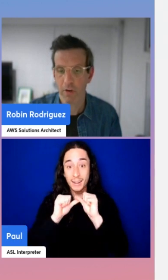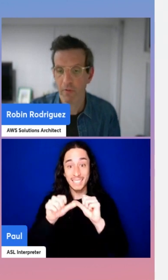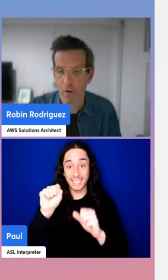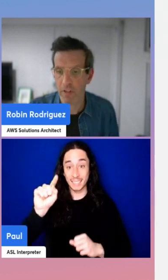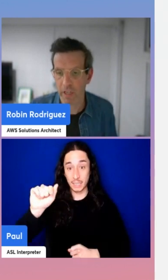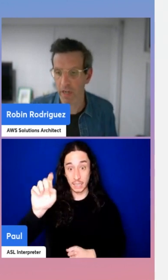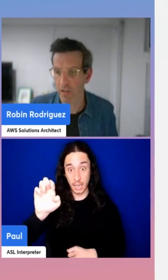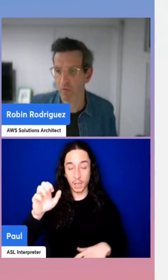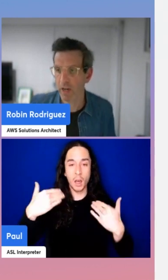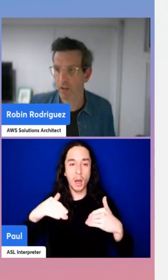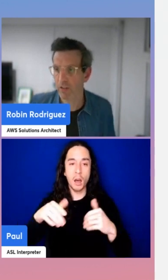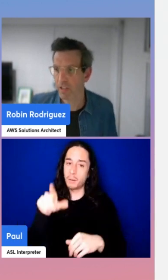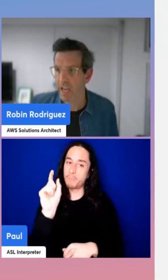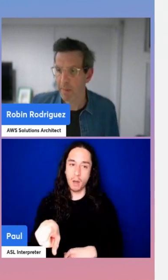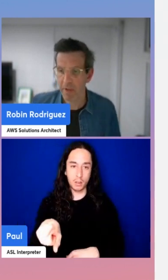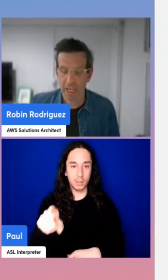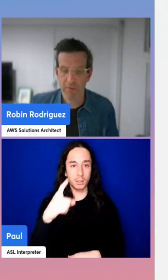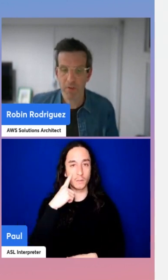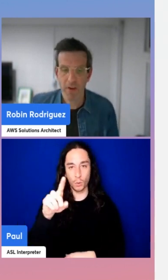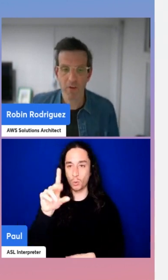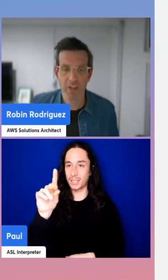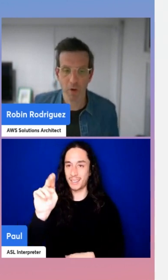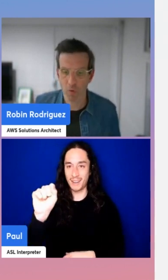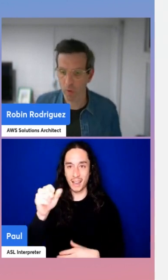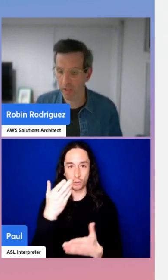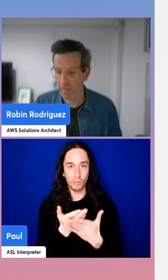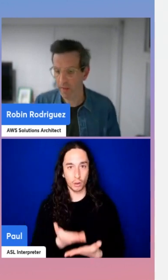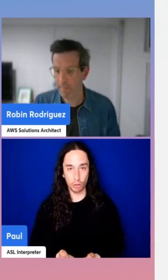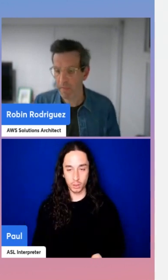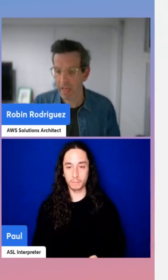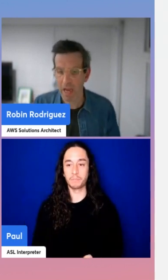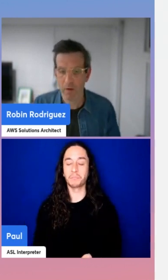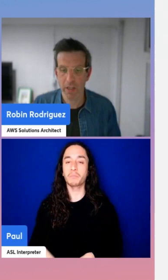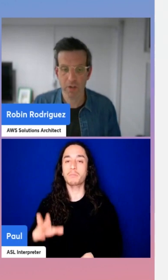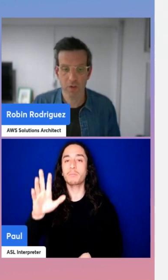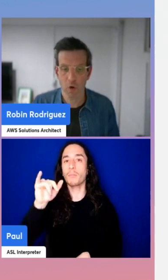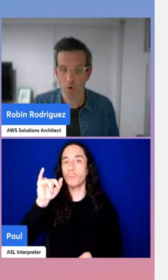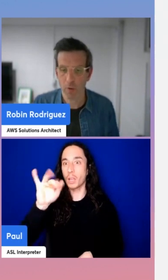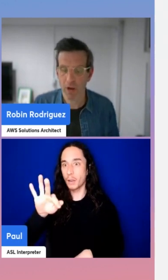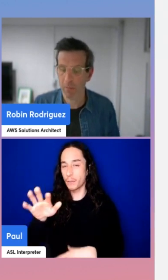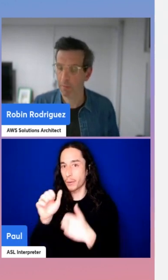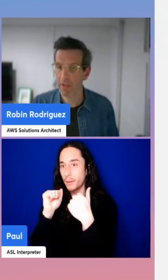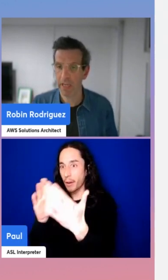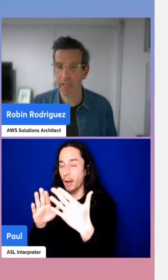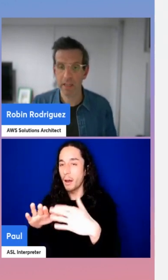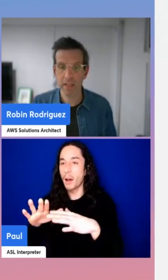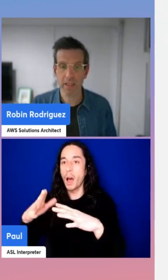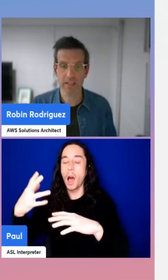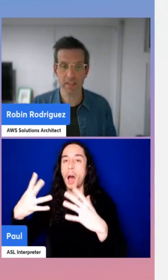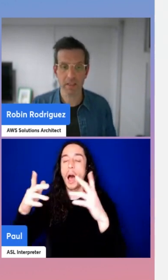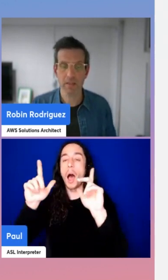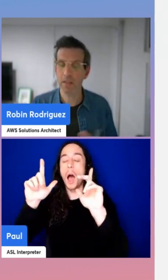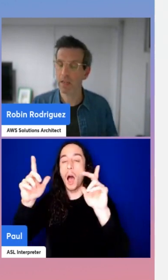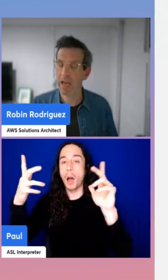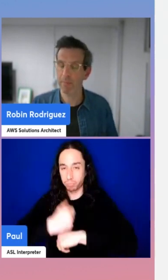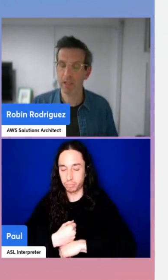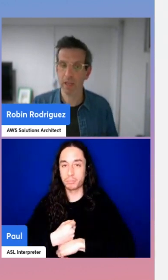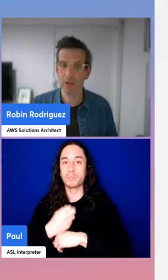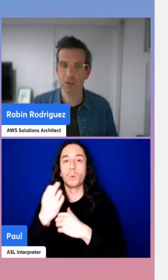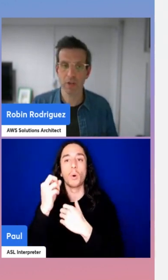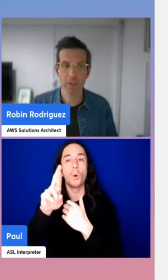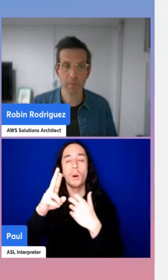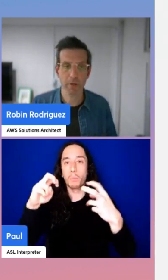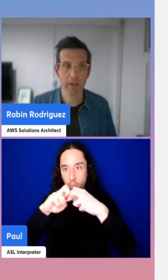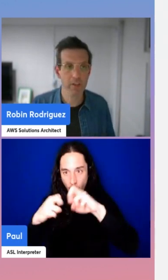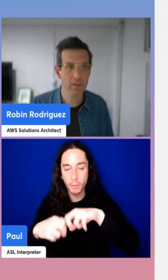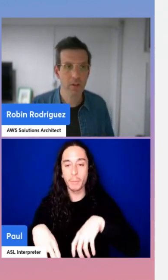must for DNS records. If you've ever dealt with an outage or a problem, inconsistent